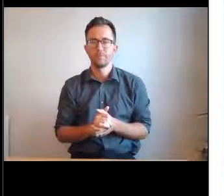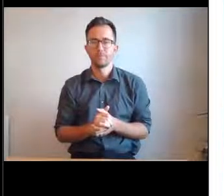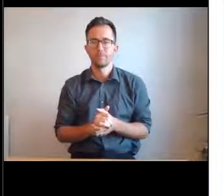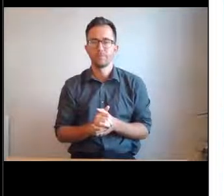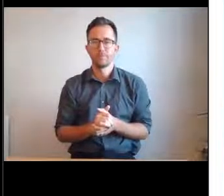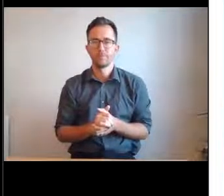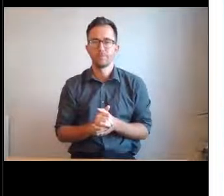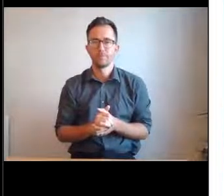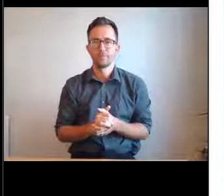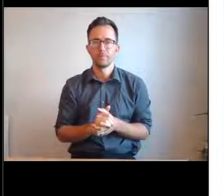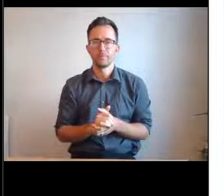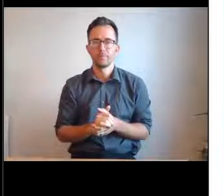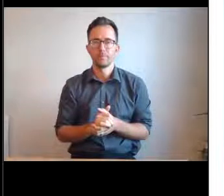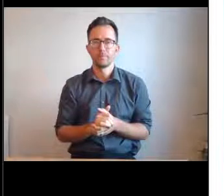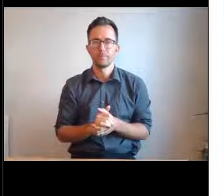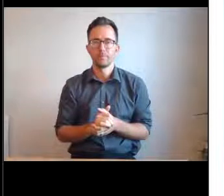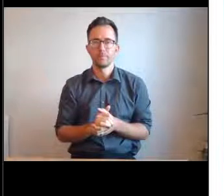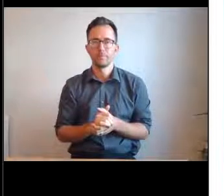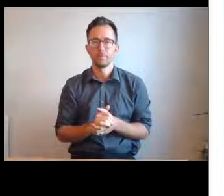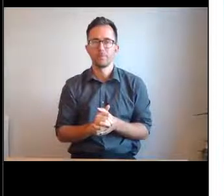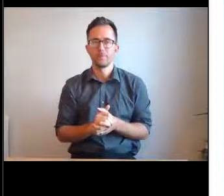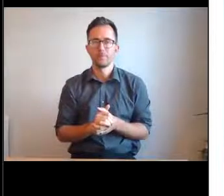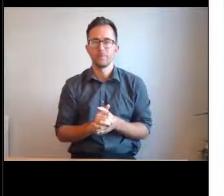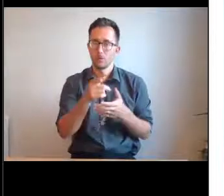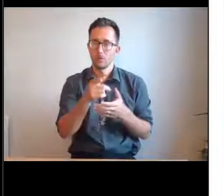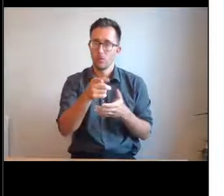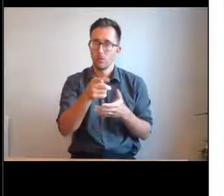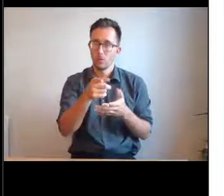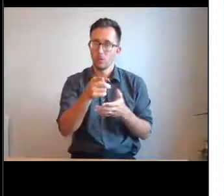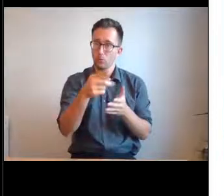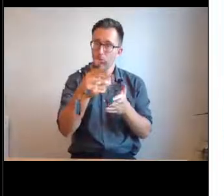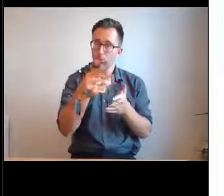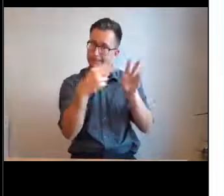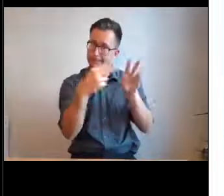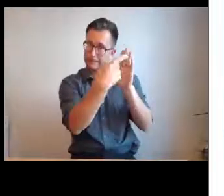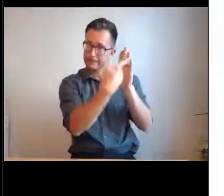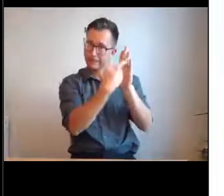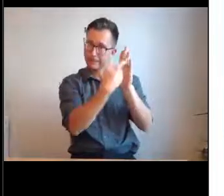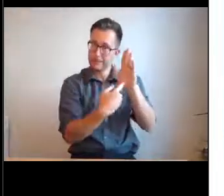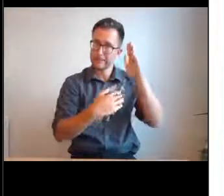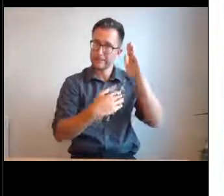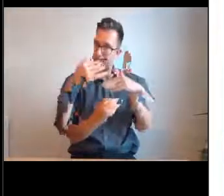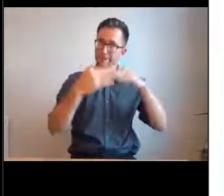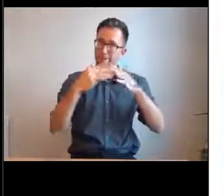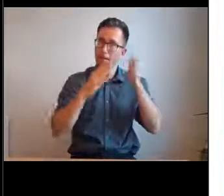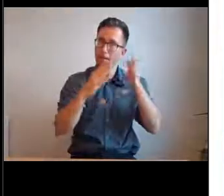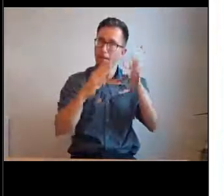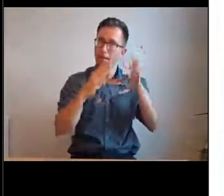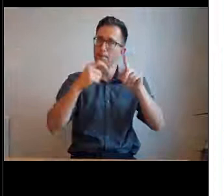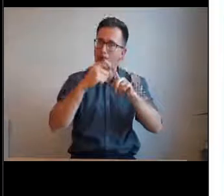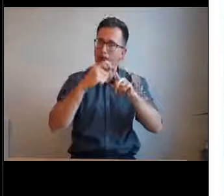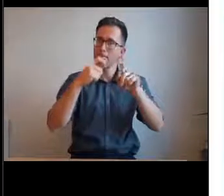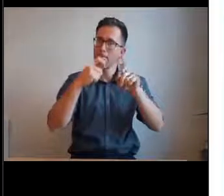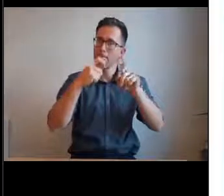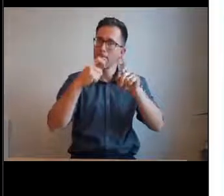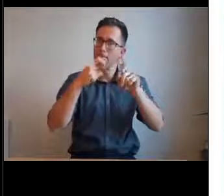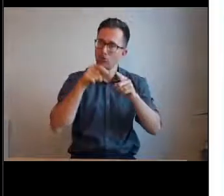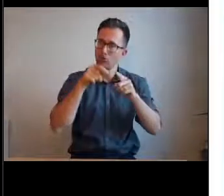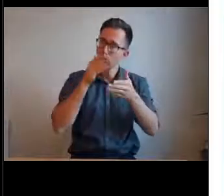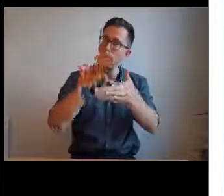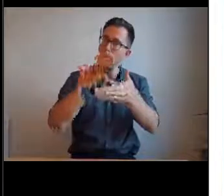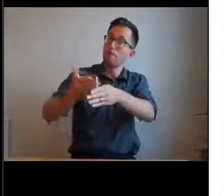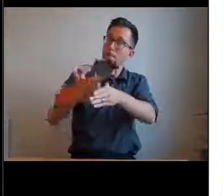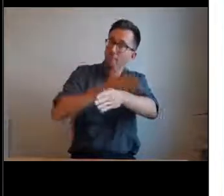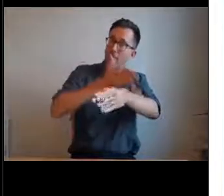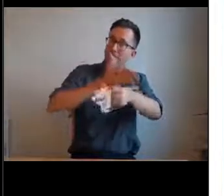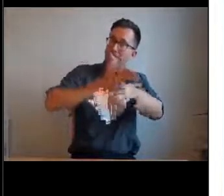Okay, so on screen right now, we have the development boundary map. We've been able to reduce the amount of land